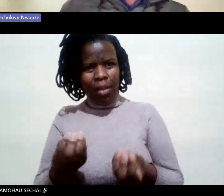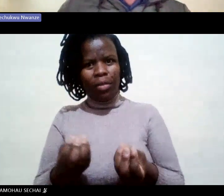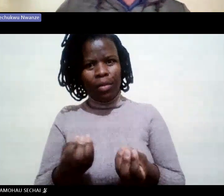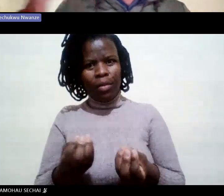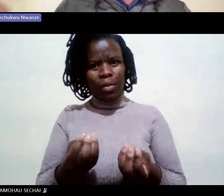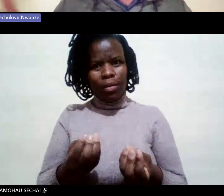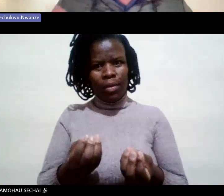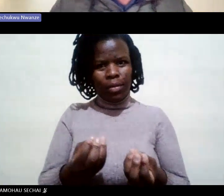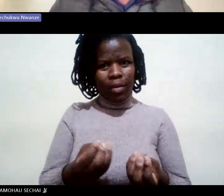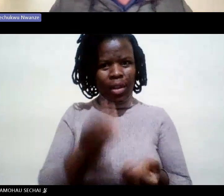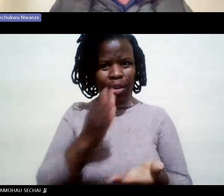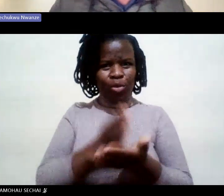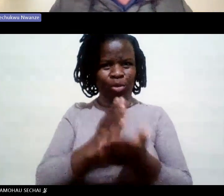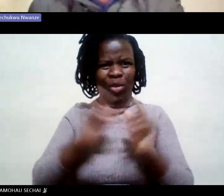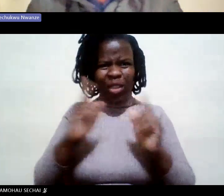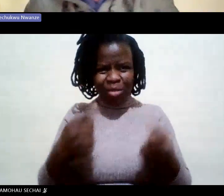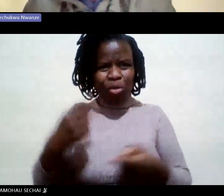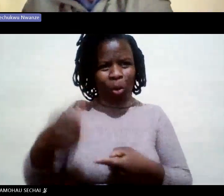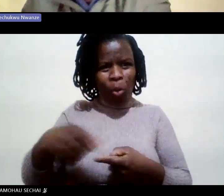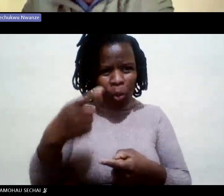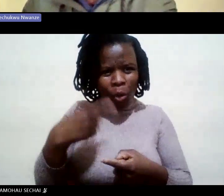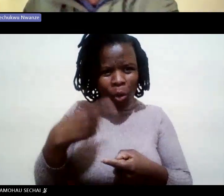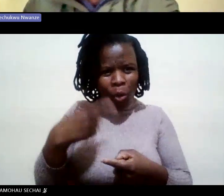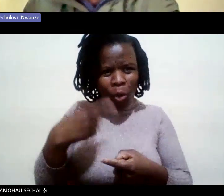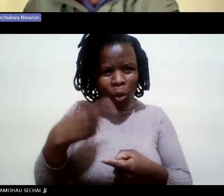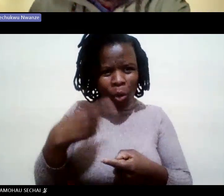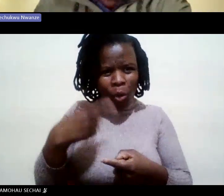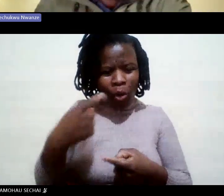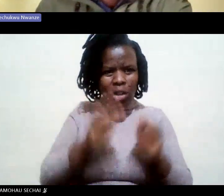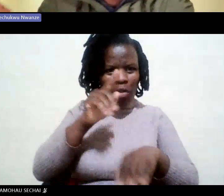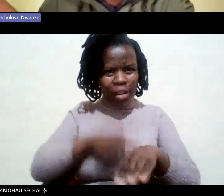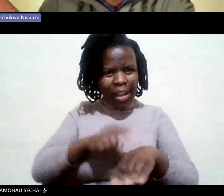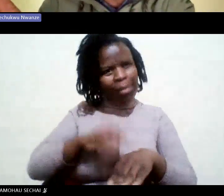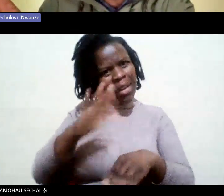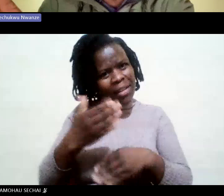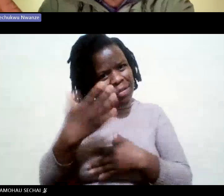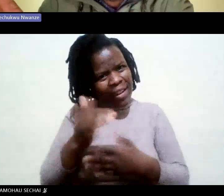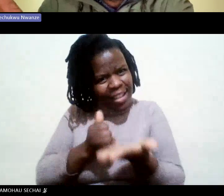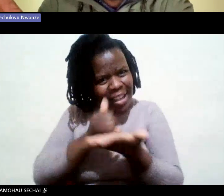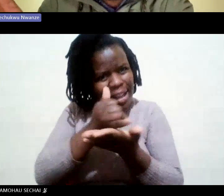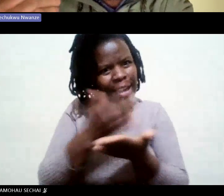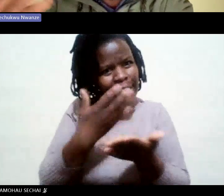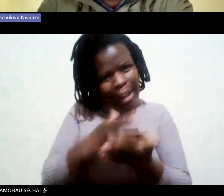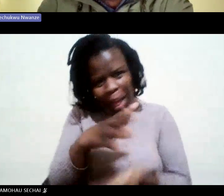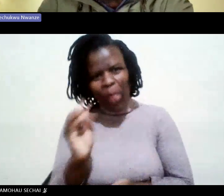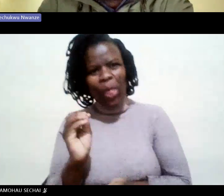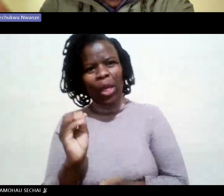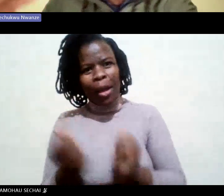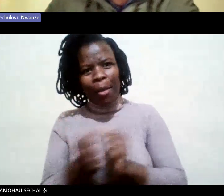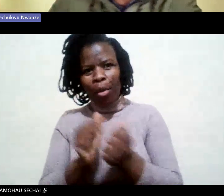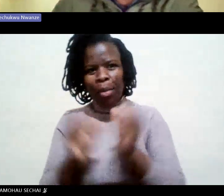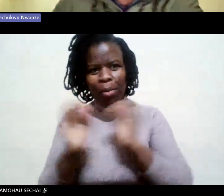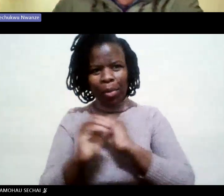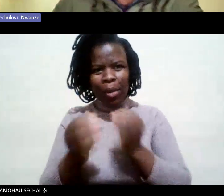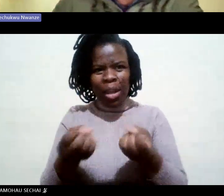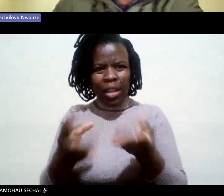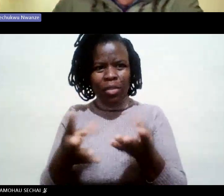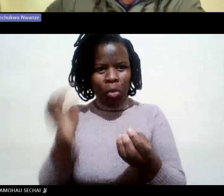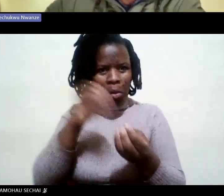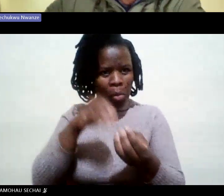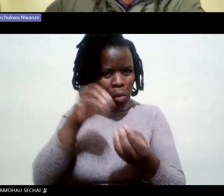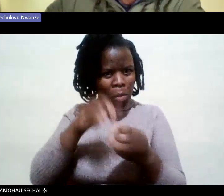go, because we always go over time. So maybe today we'll actually end earlier, giving you more time. Okay. So we end earlier. It gives you